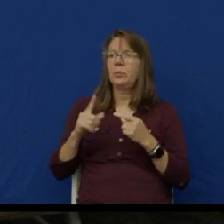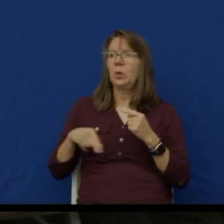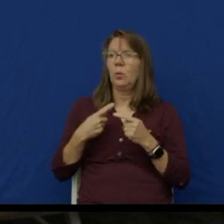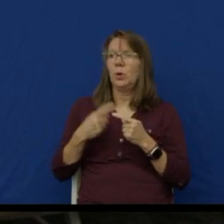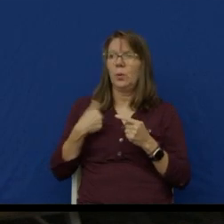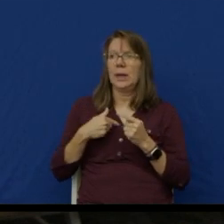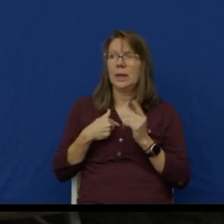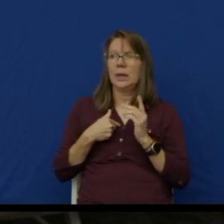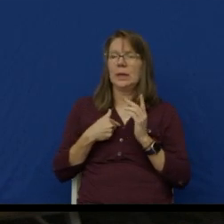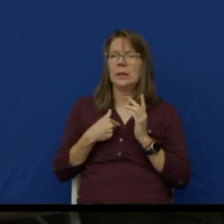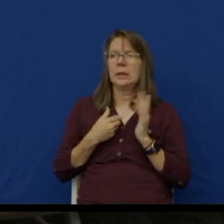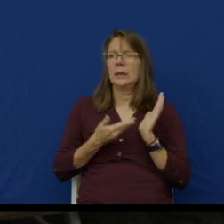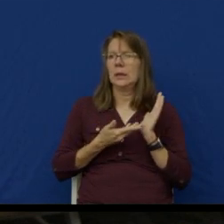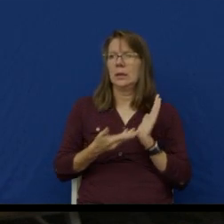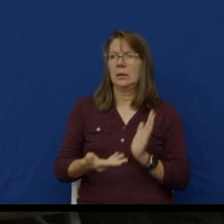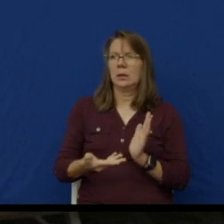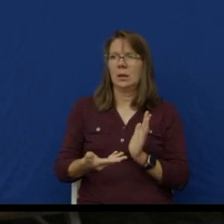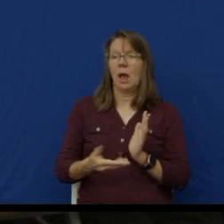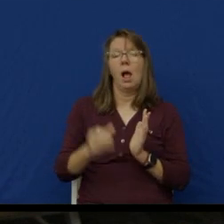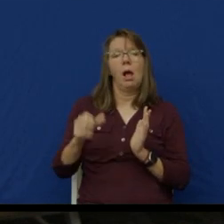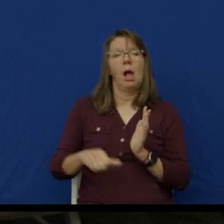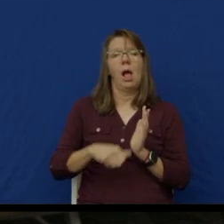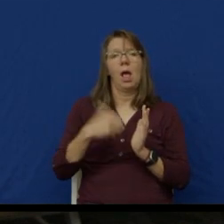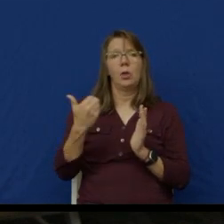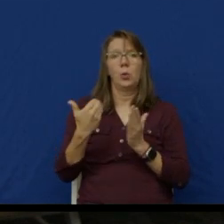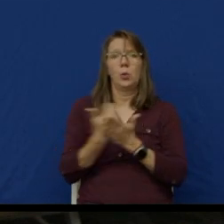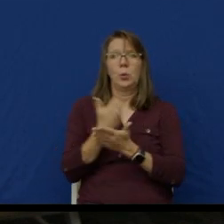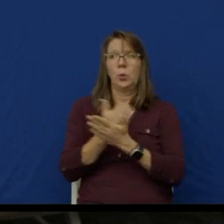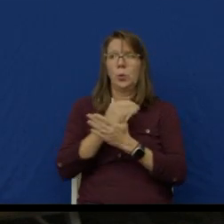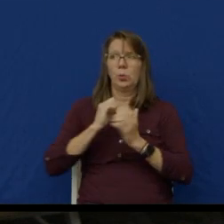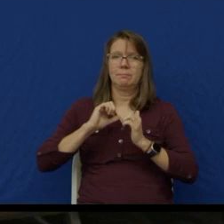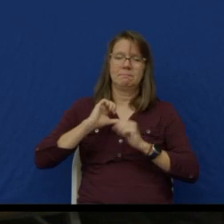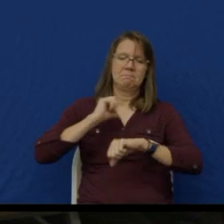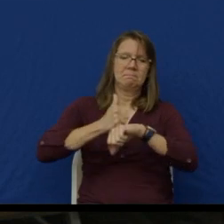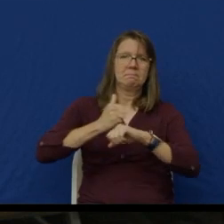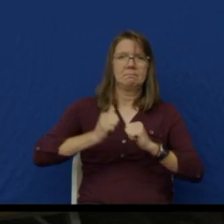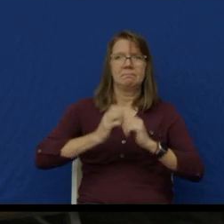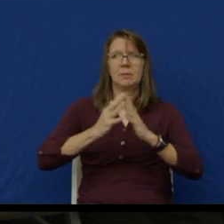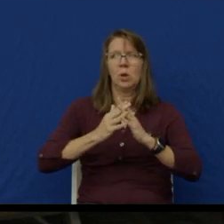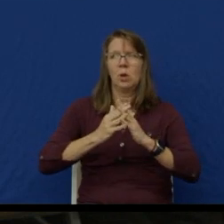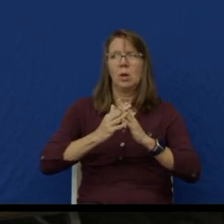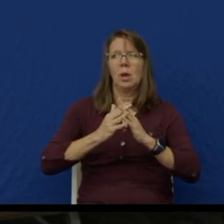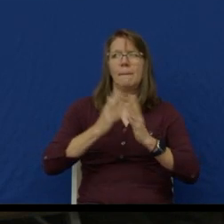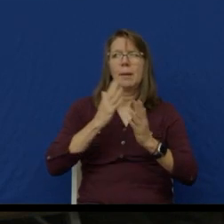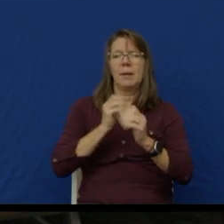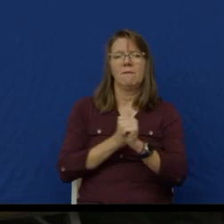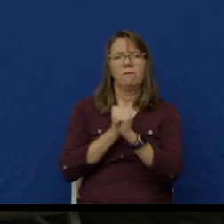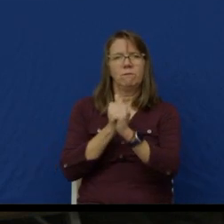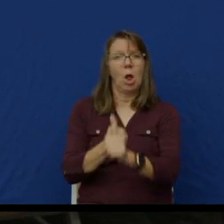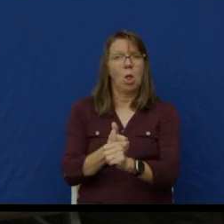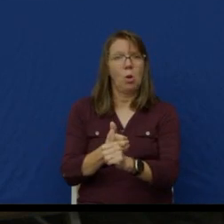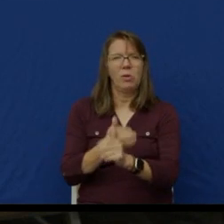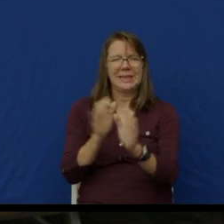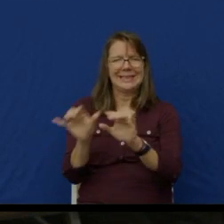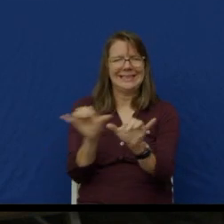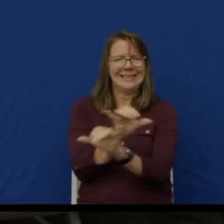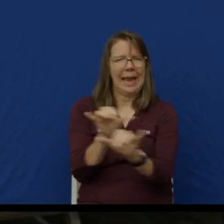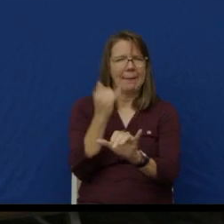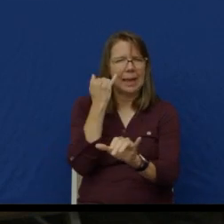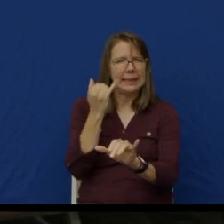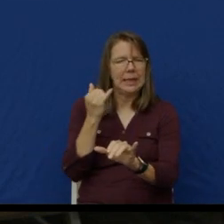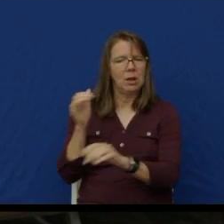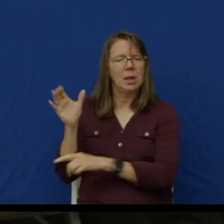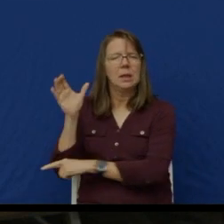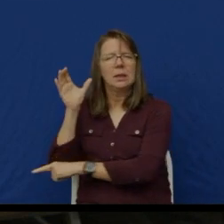forward other initiatives, we would follow a similar path with the listening and the co-creation, some